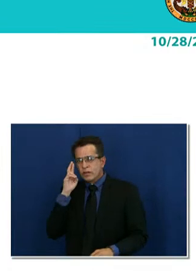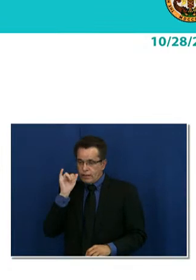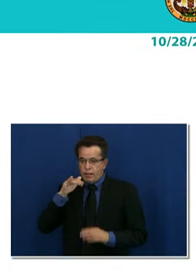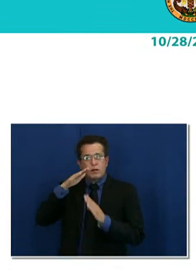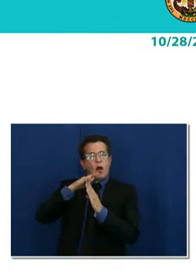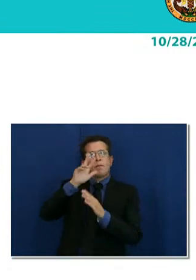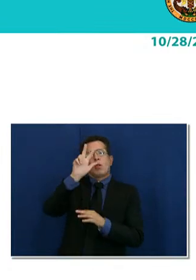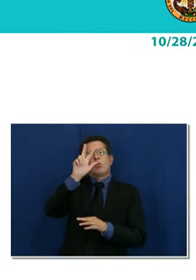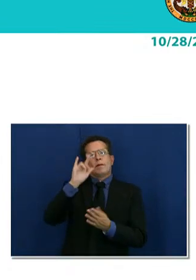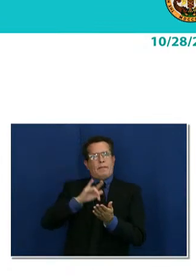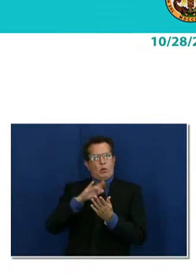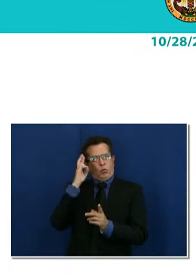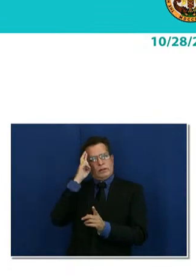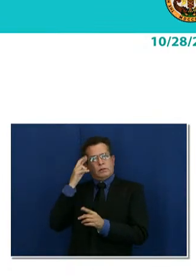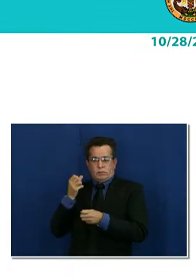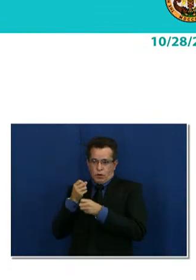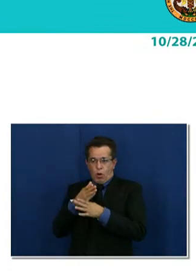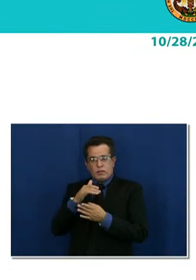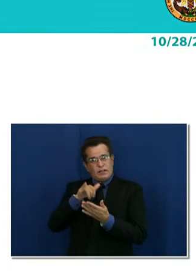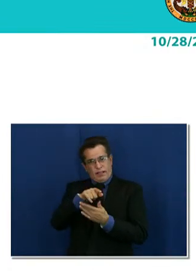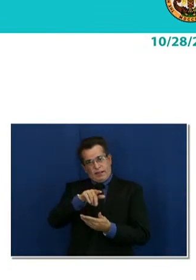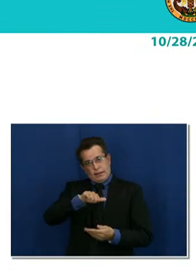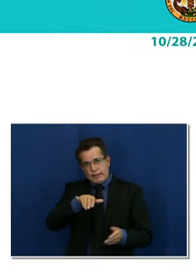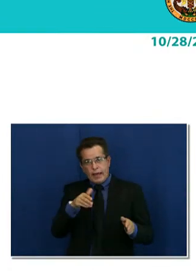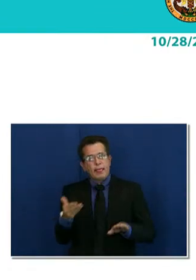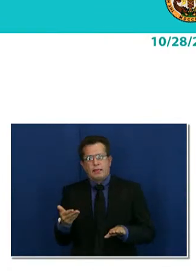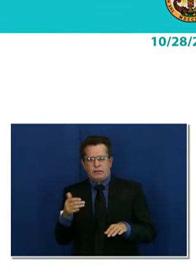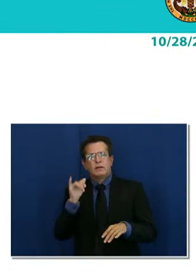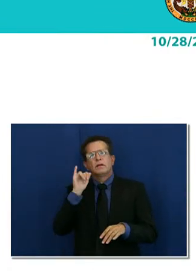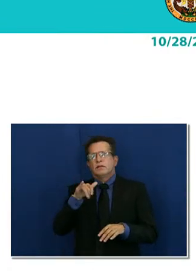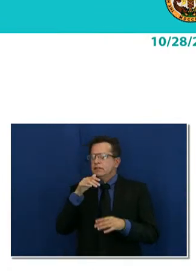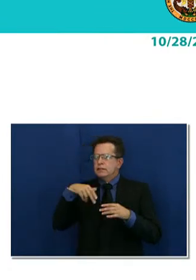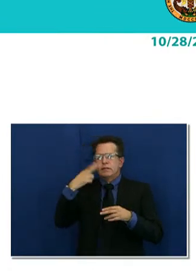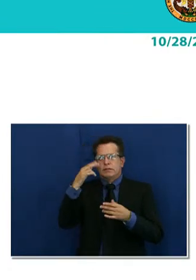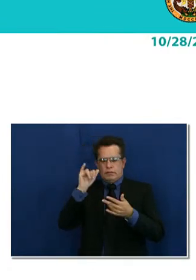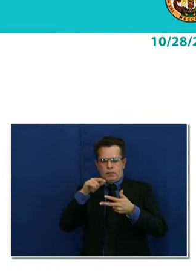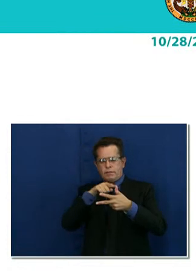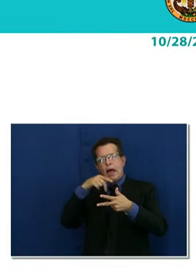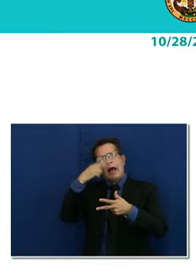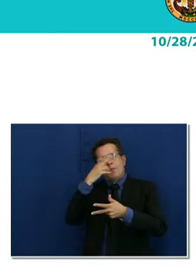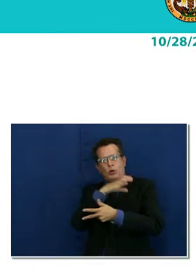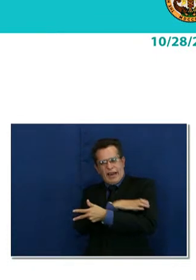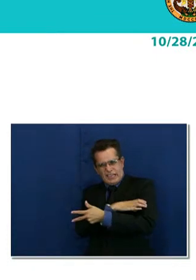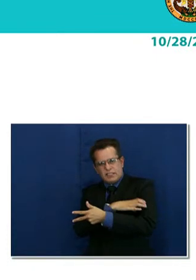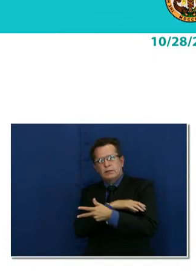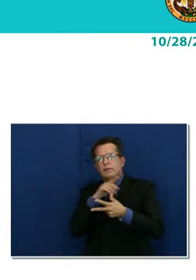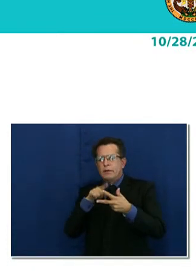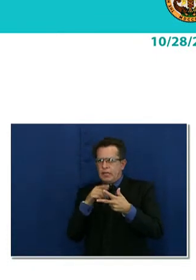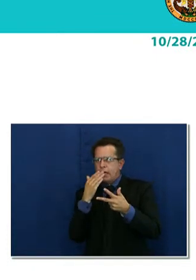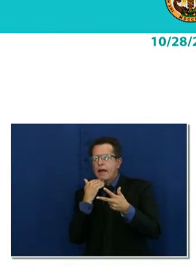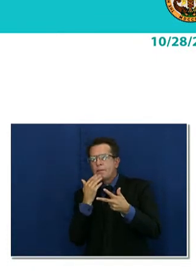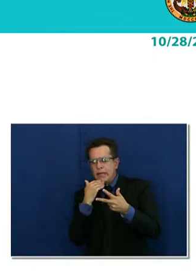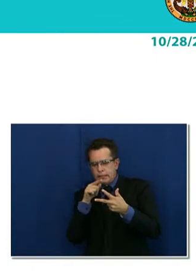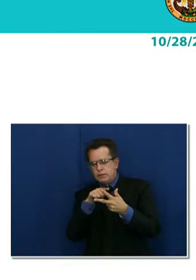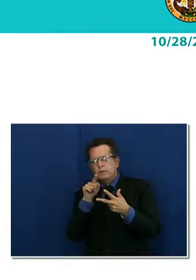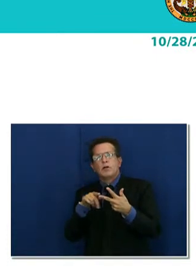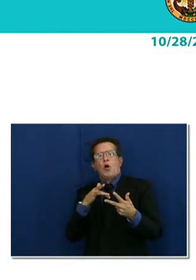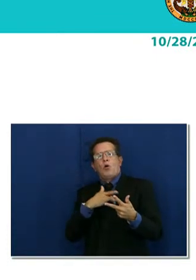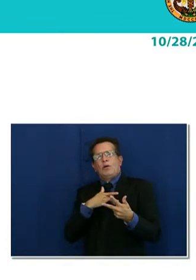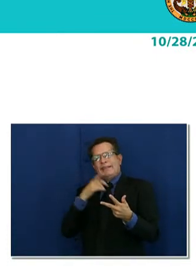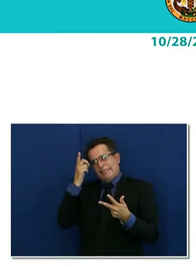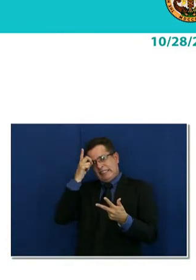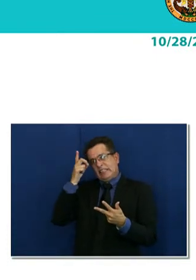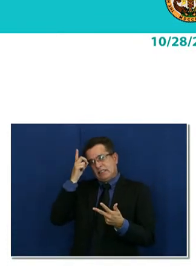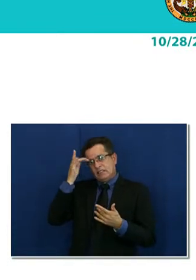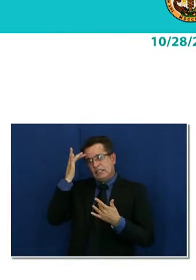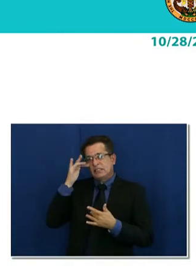conditions of those who have died remain the same, which includes hypertension, diabetes, and heart